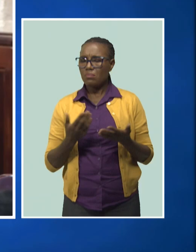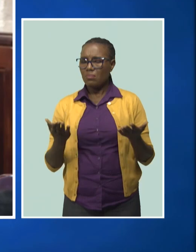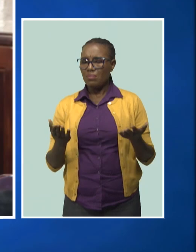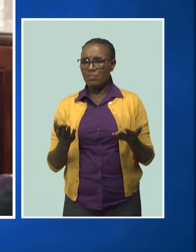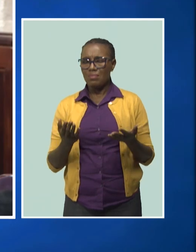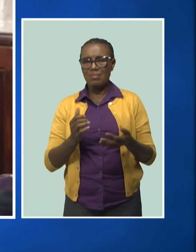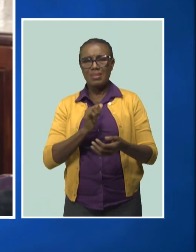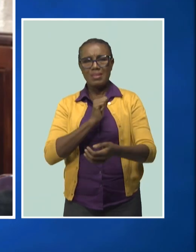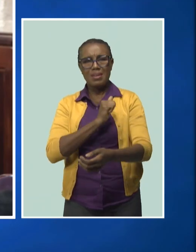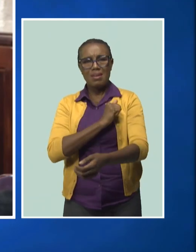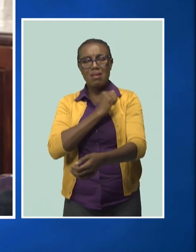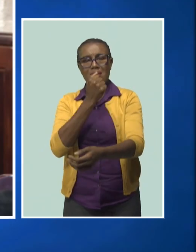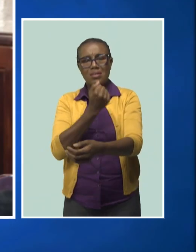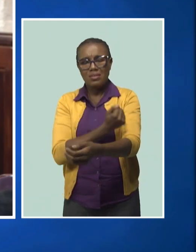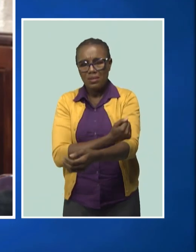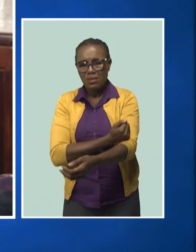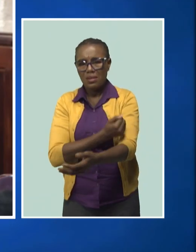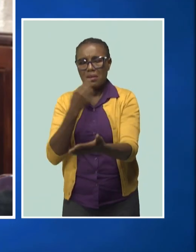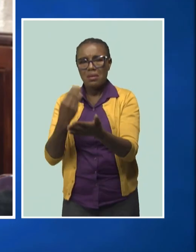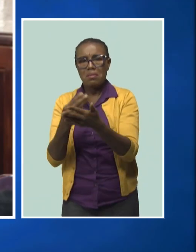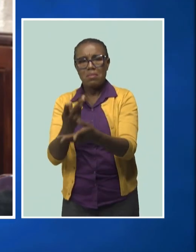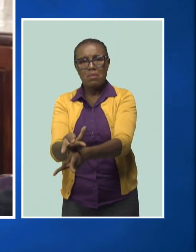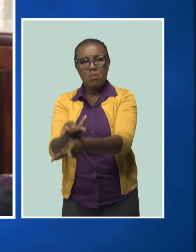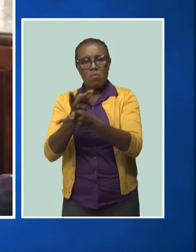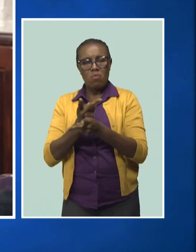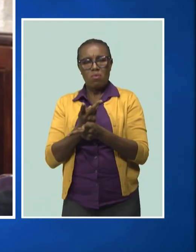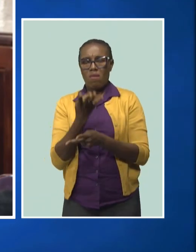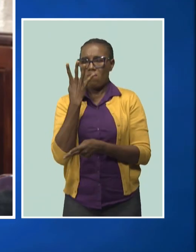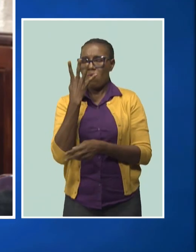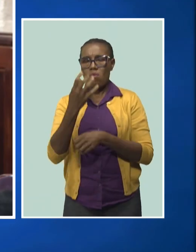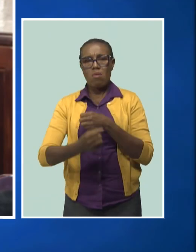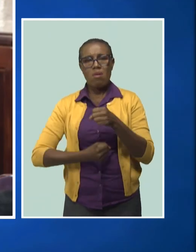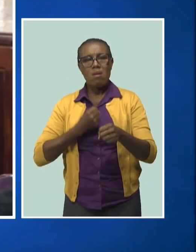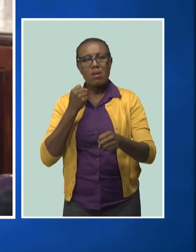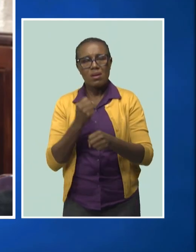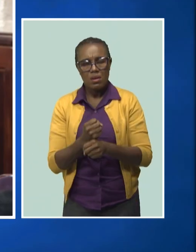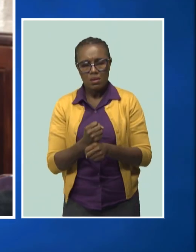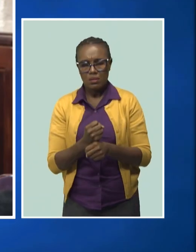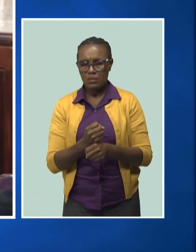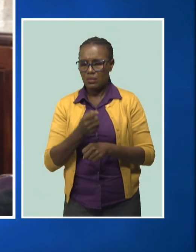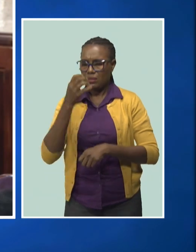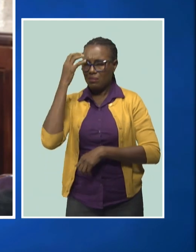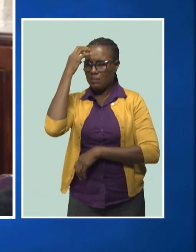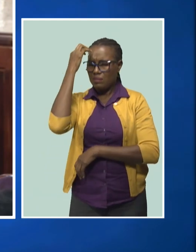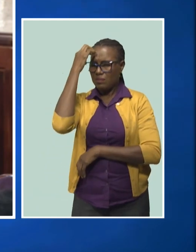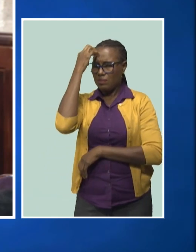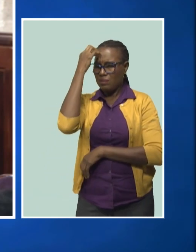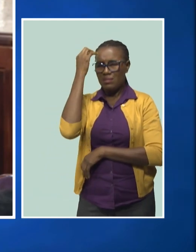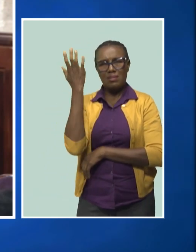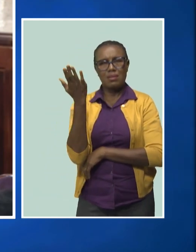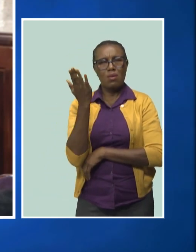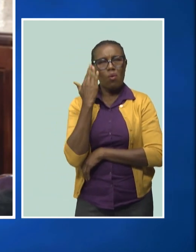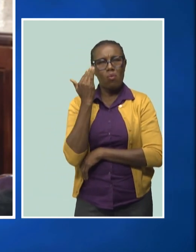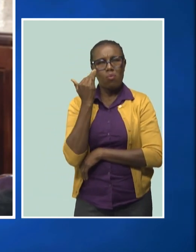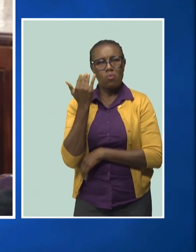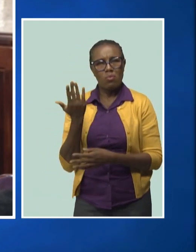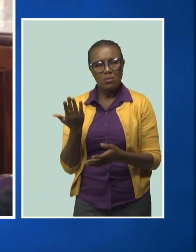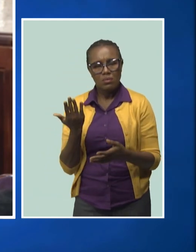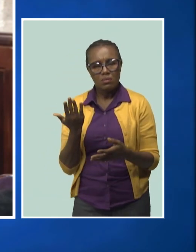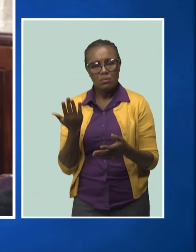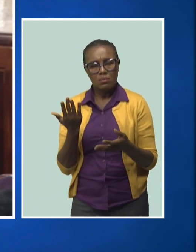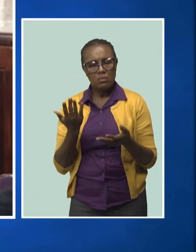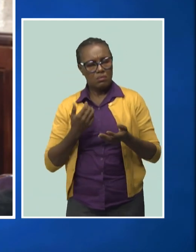years and do nothing? It raises that question as to whether the individual freely